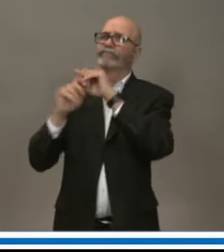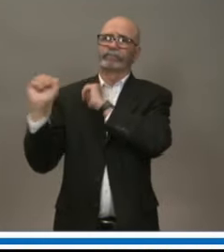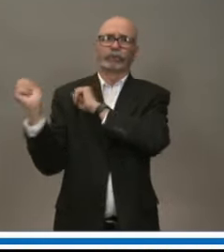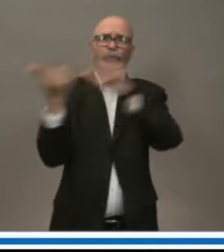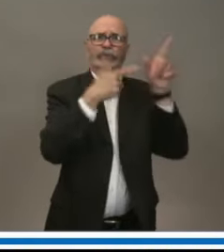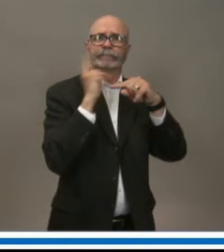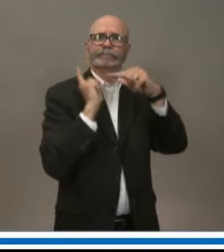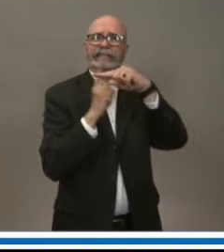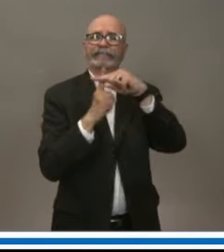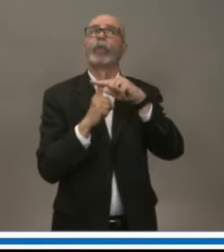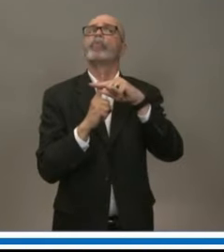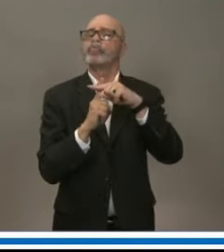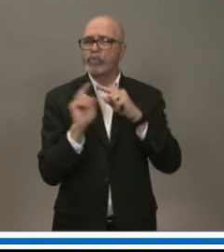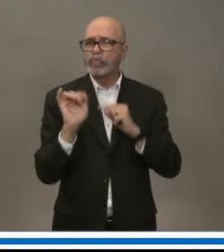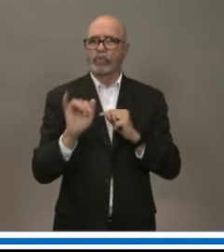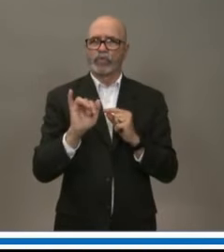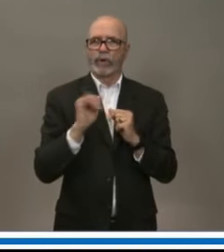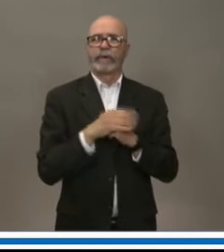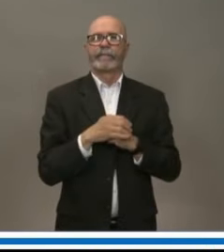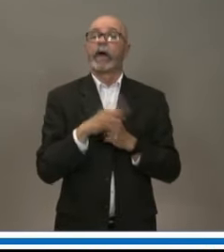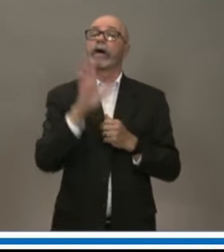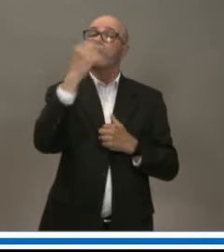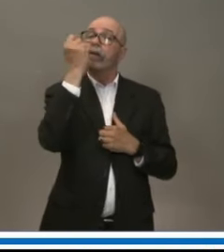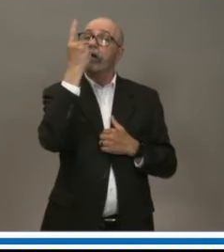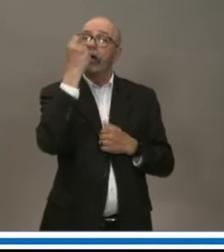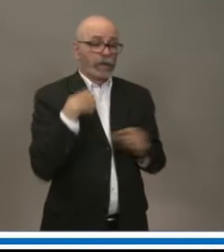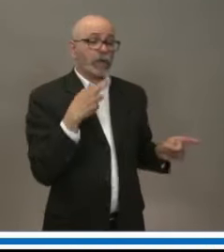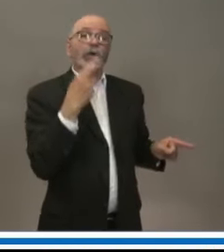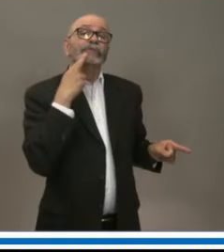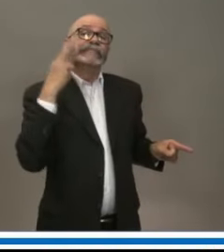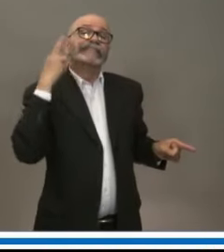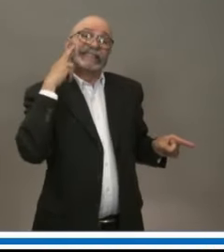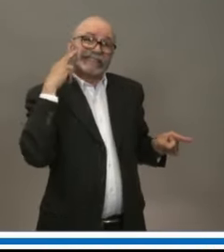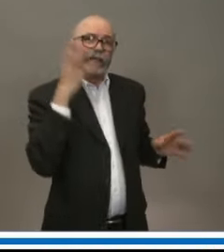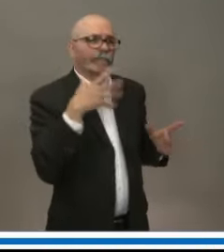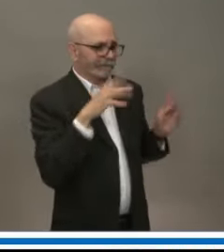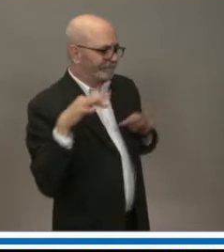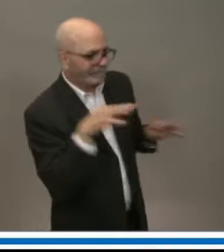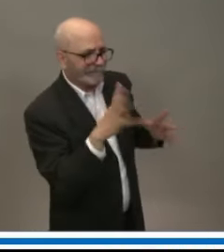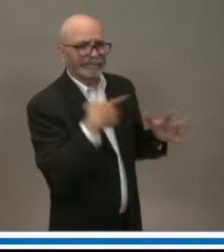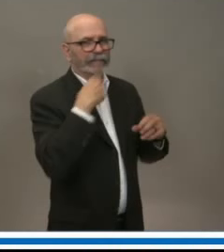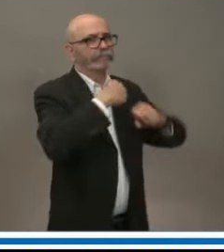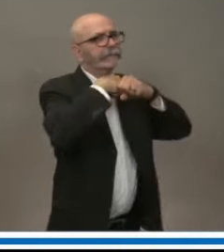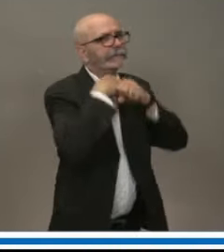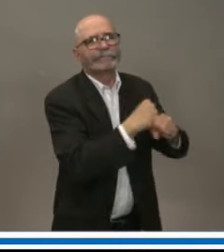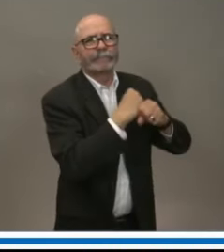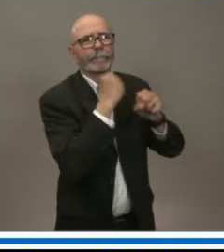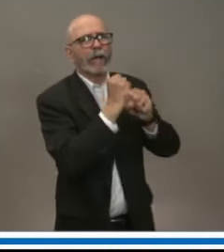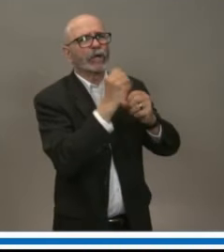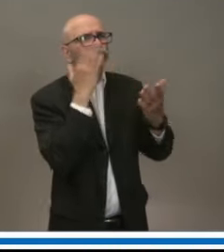protecting long-term care facility residents, supporting our long-term care facilities with comprehensive